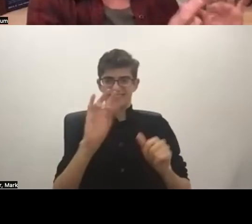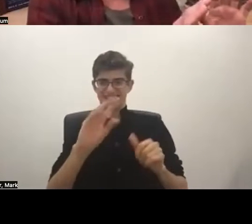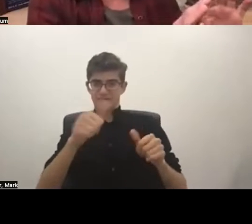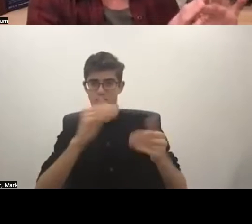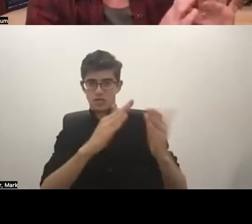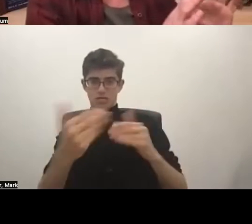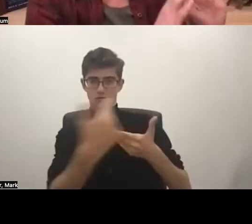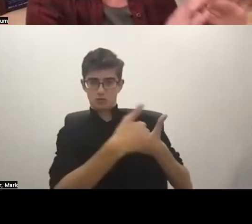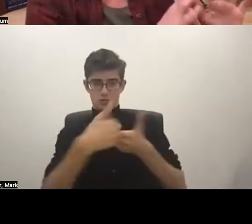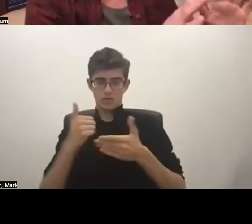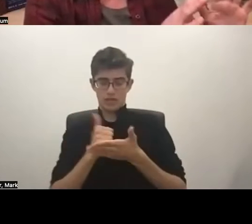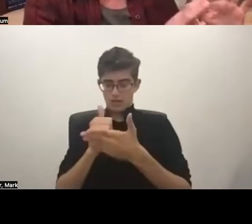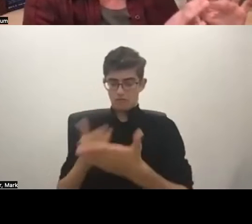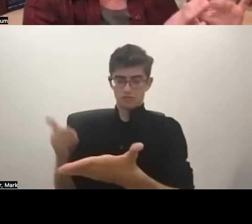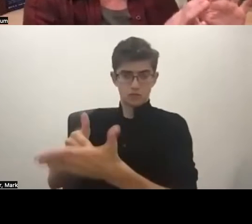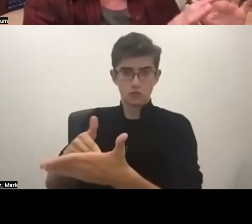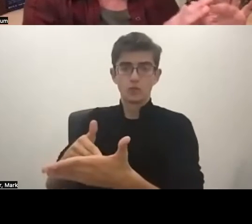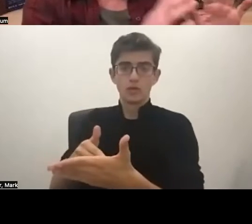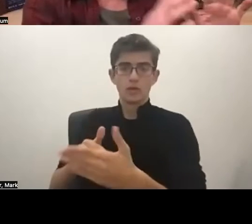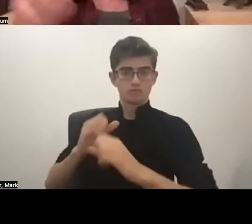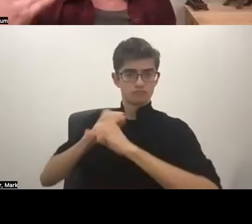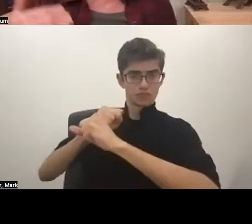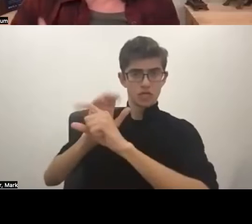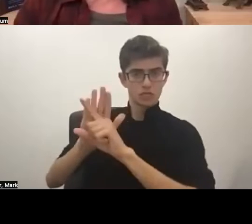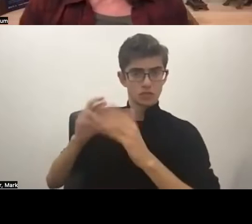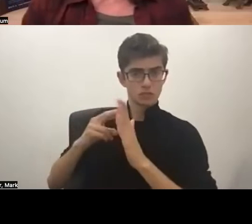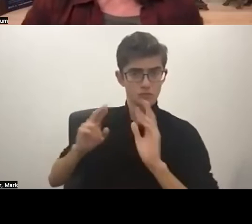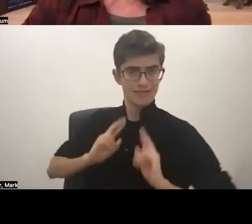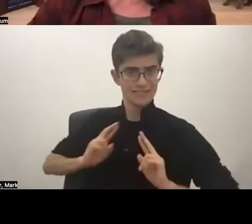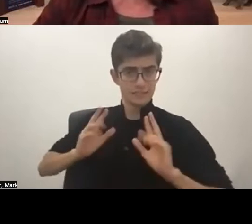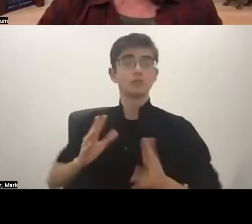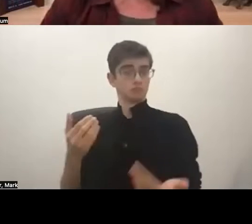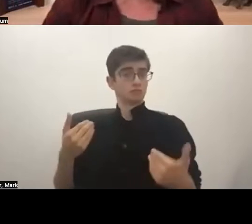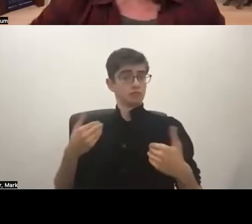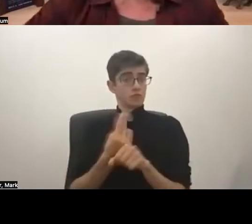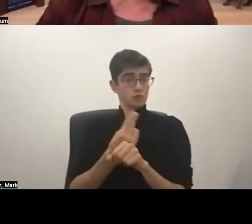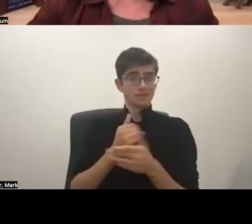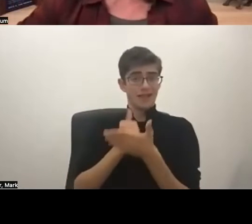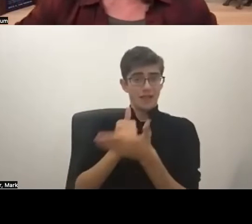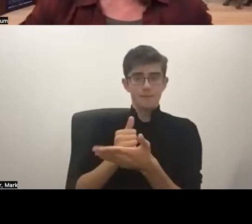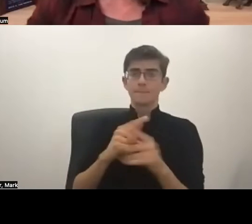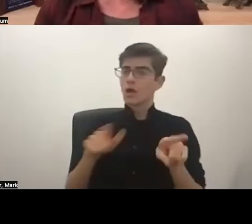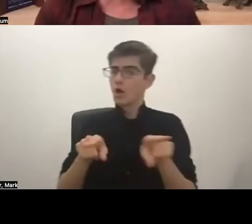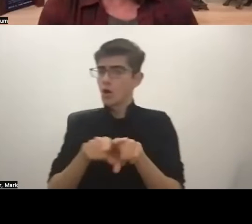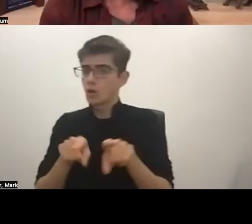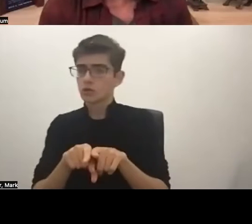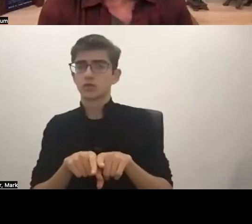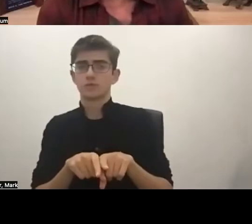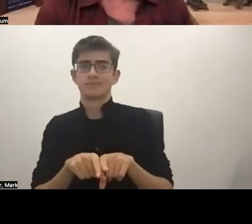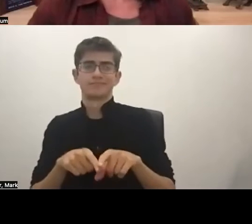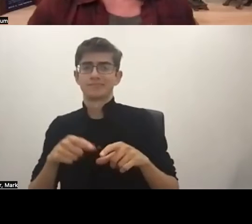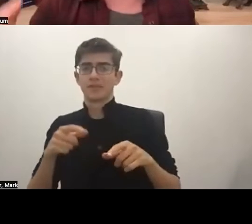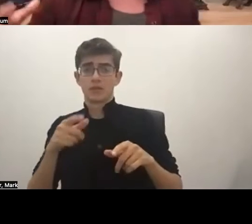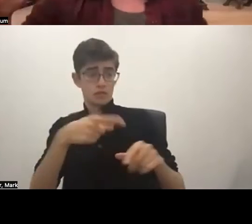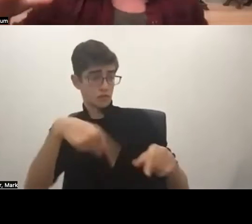to protect the environmental rights of their residents, but it's also been used in decision-making having to do with zoning